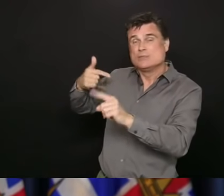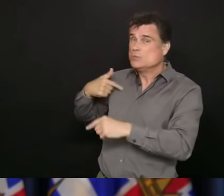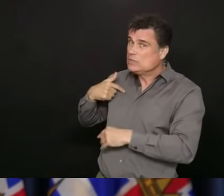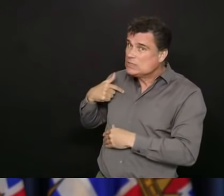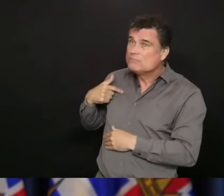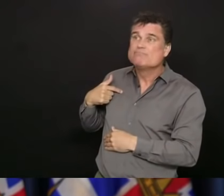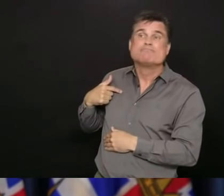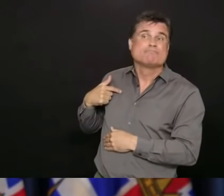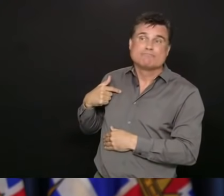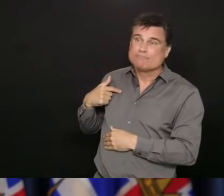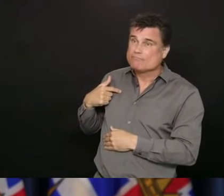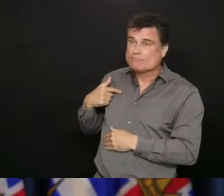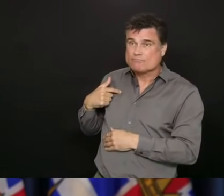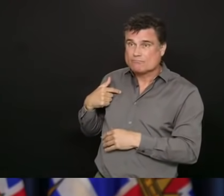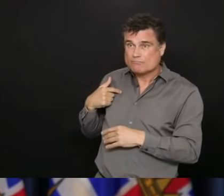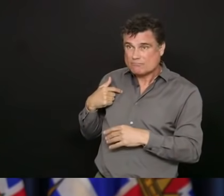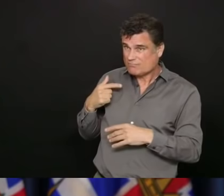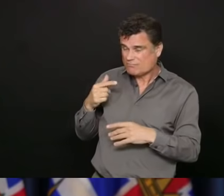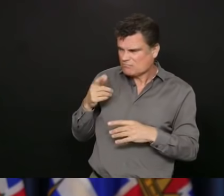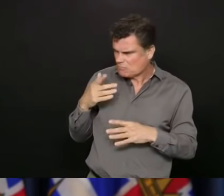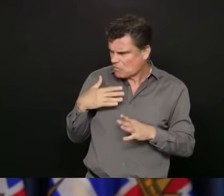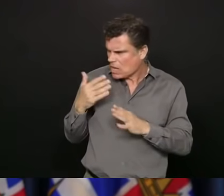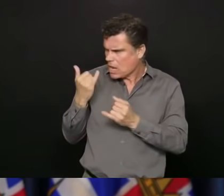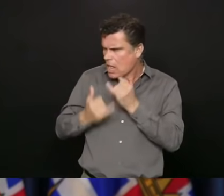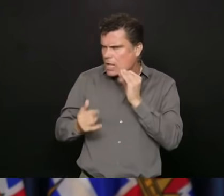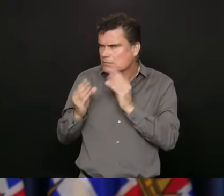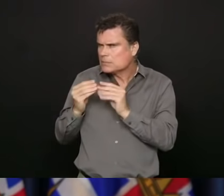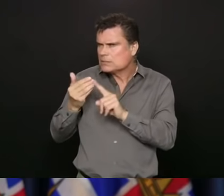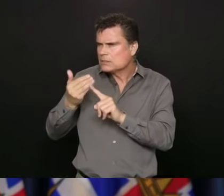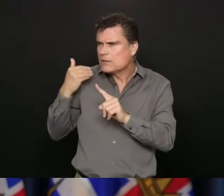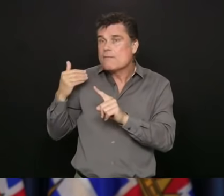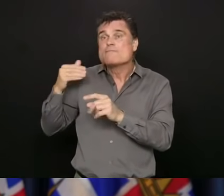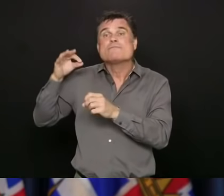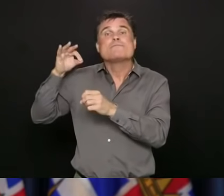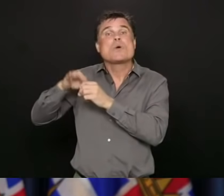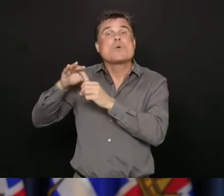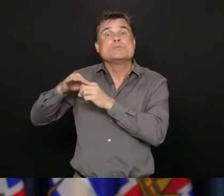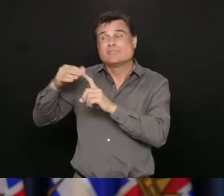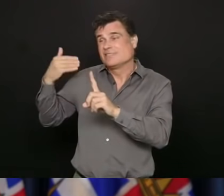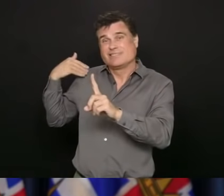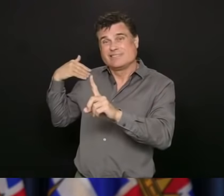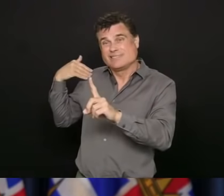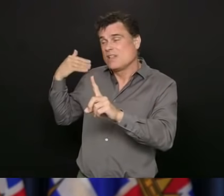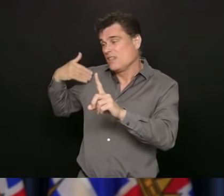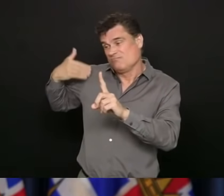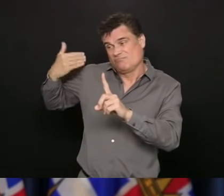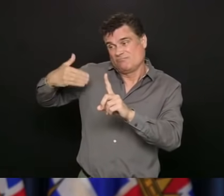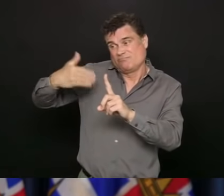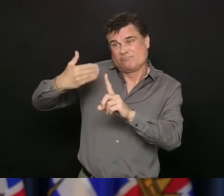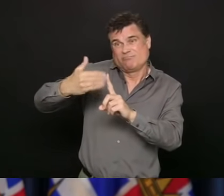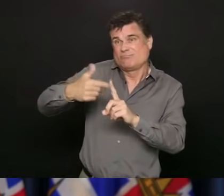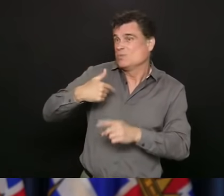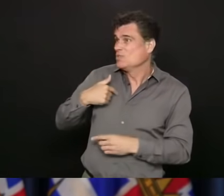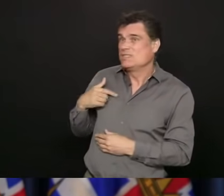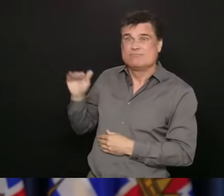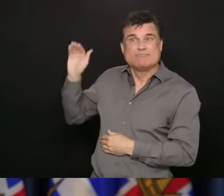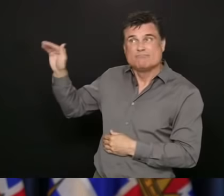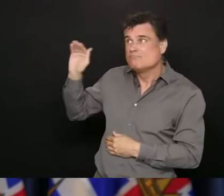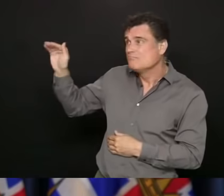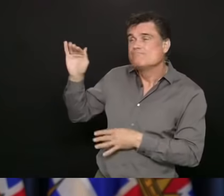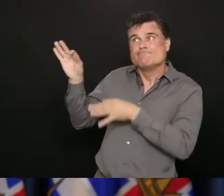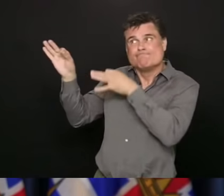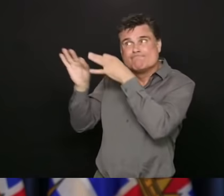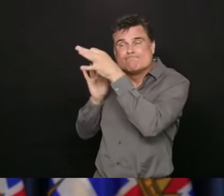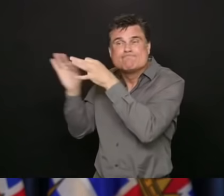election, making the case that although it would be delightful to have more social programs initiated by the federal government, let's focus on